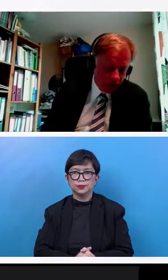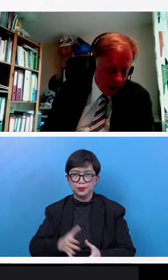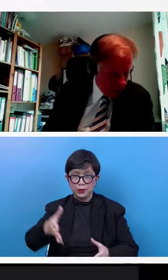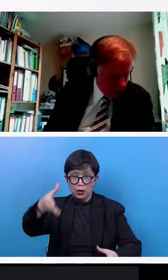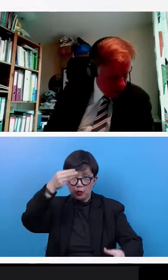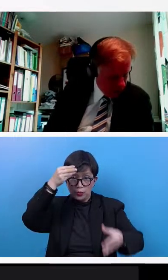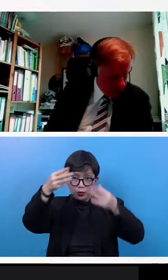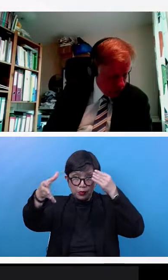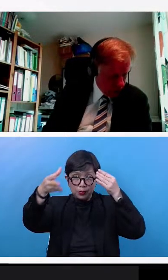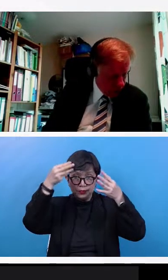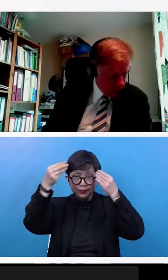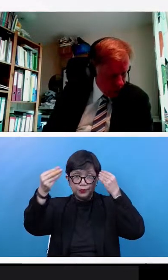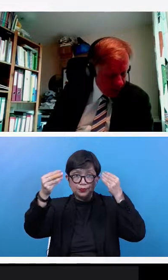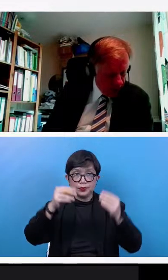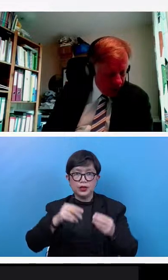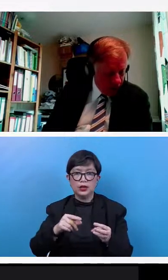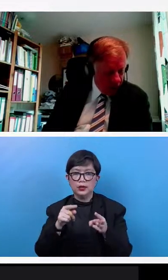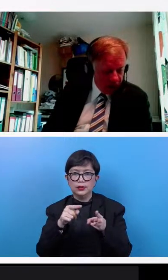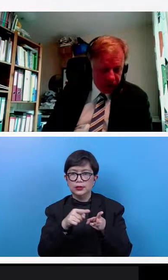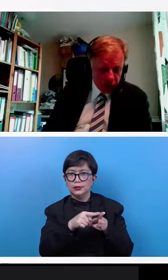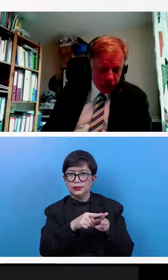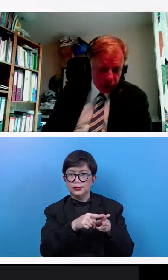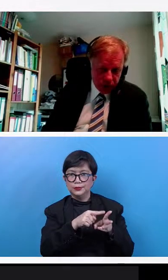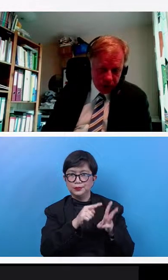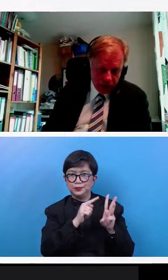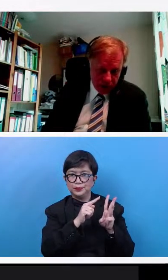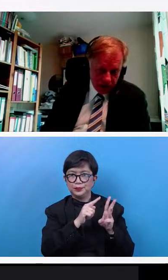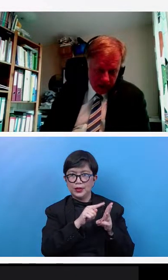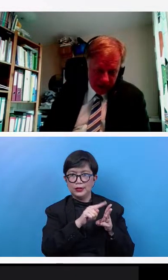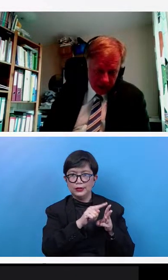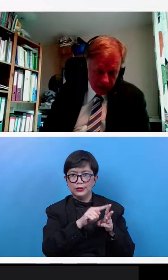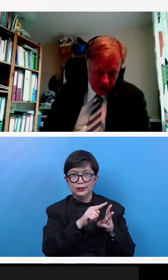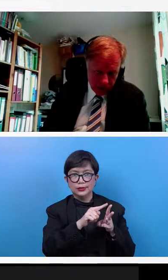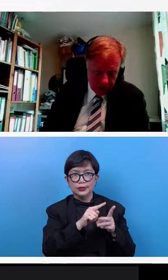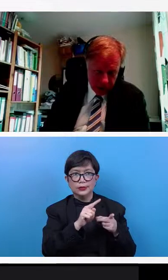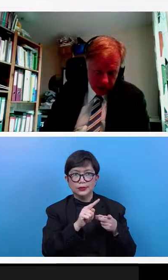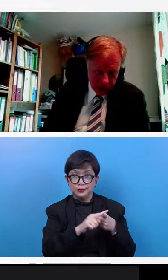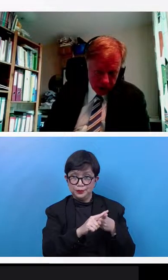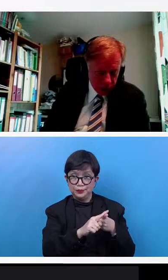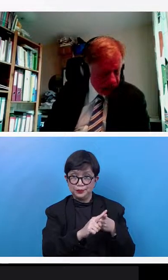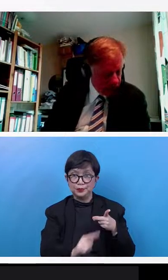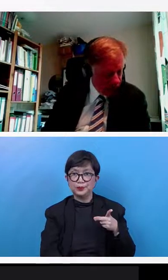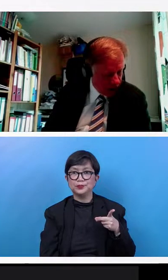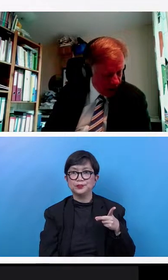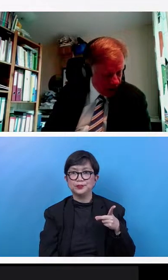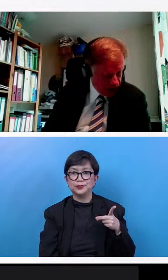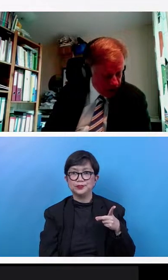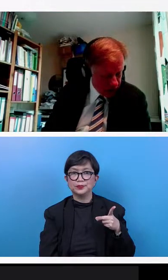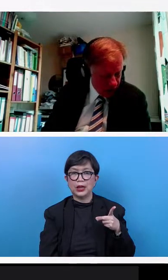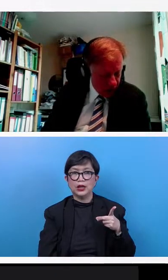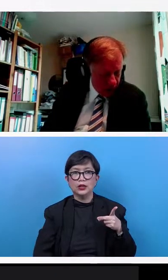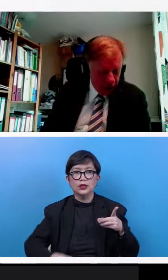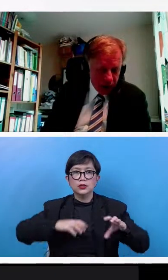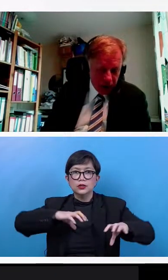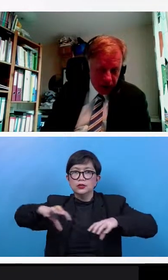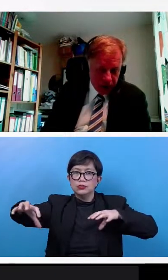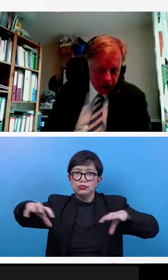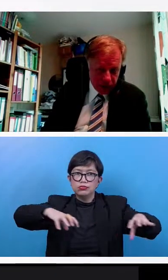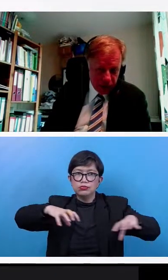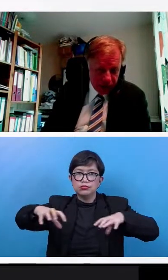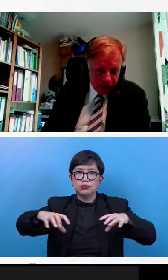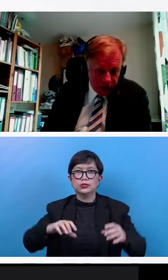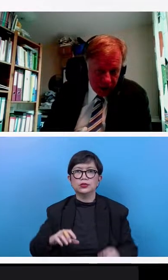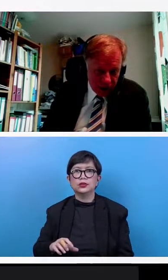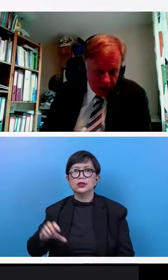Three main points here. The first point is about better doing CRNAs. That